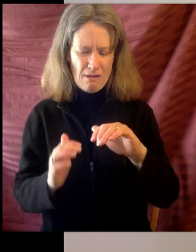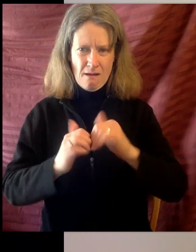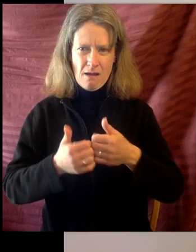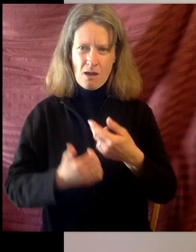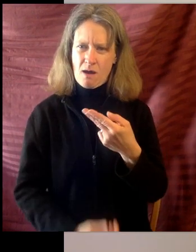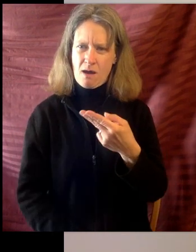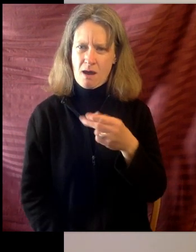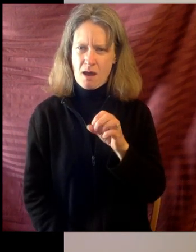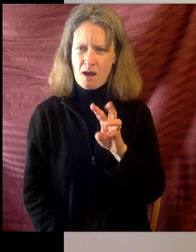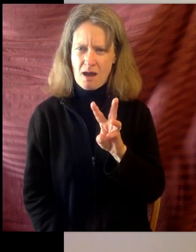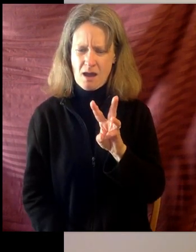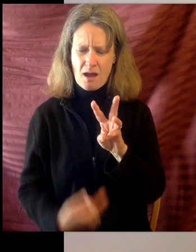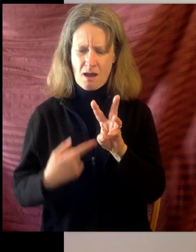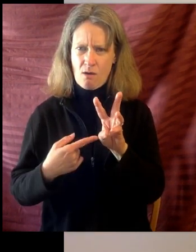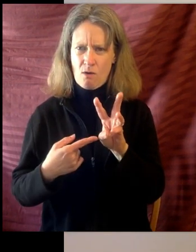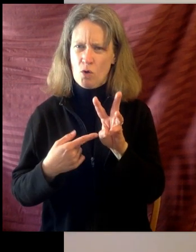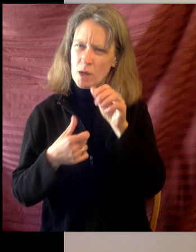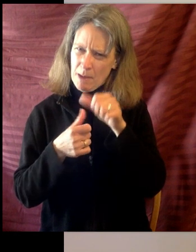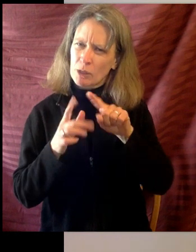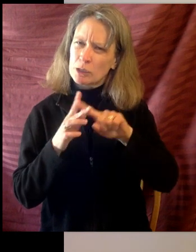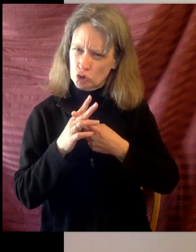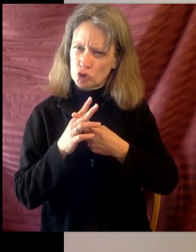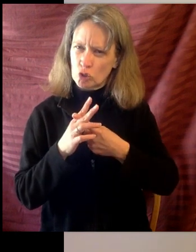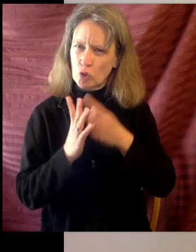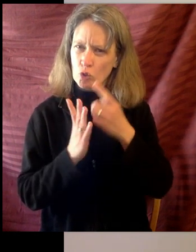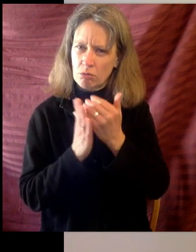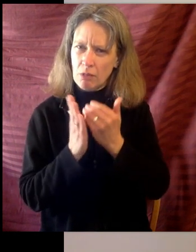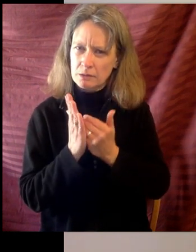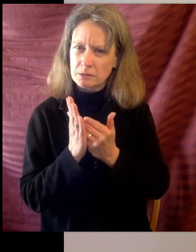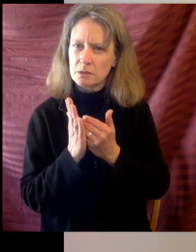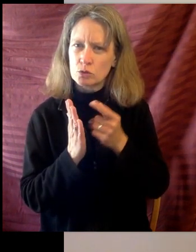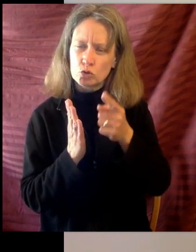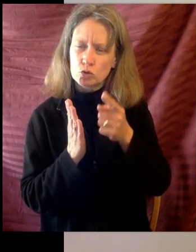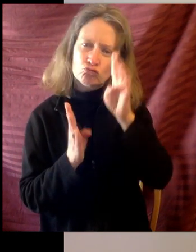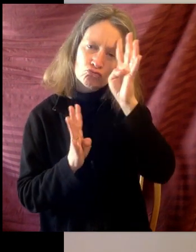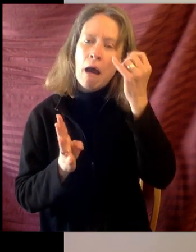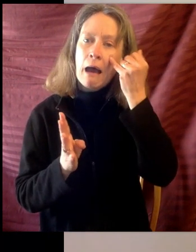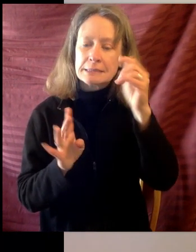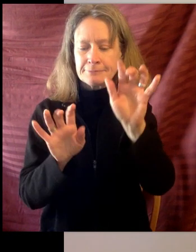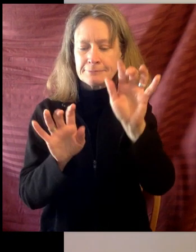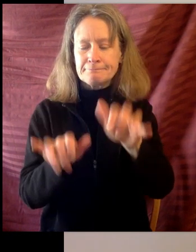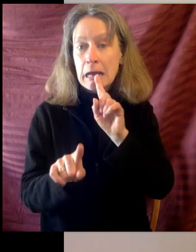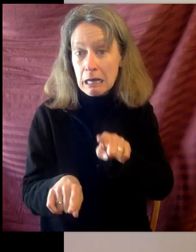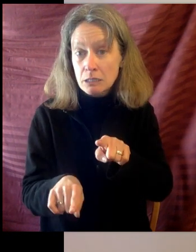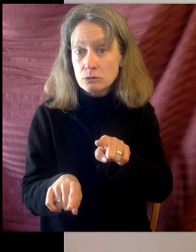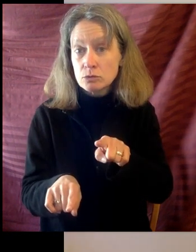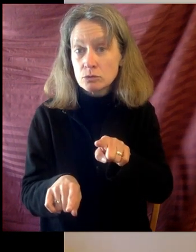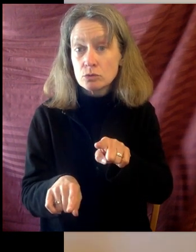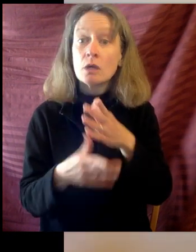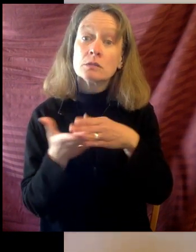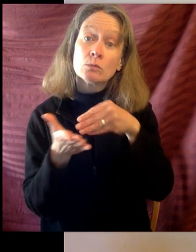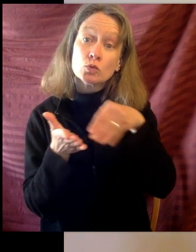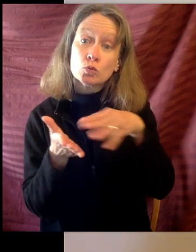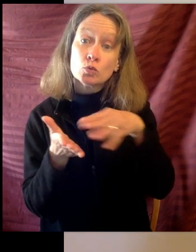I had a lot of answers to that question. Some of you said because of